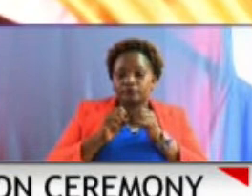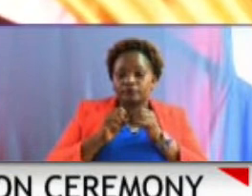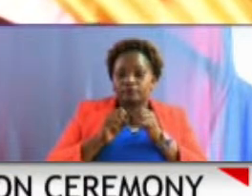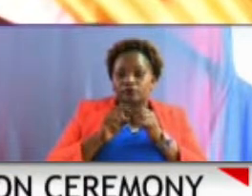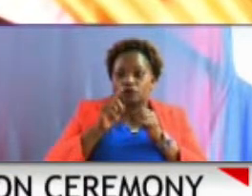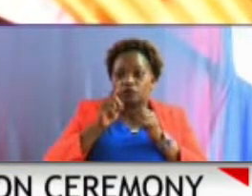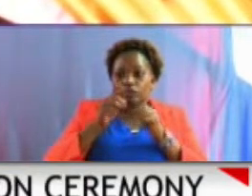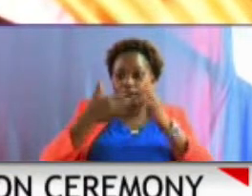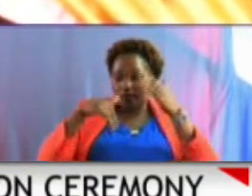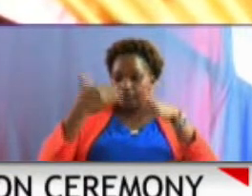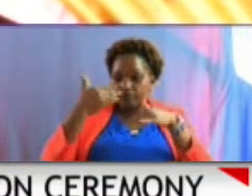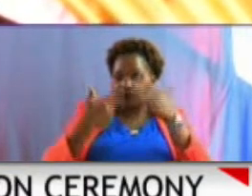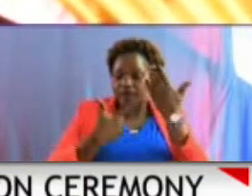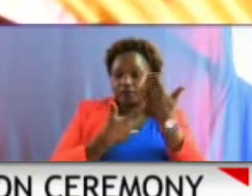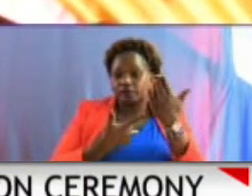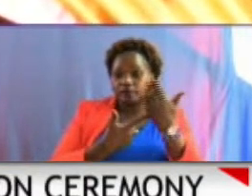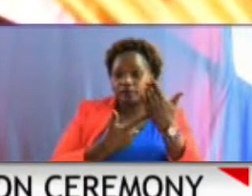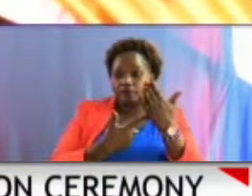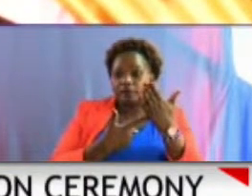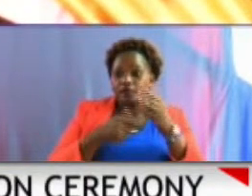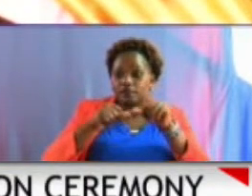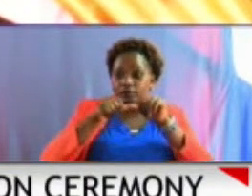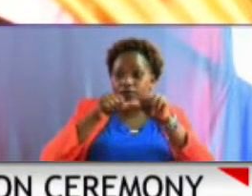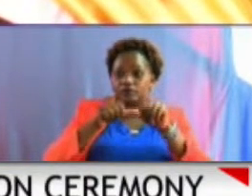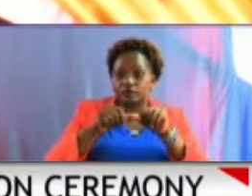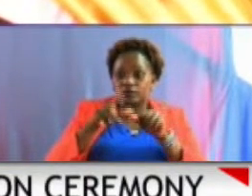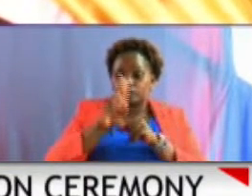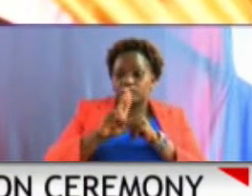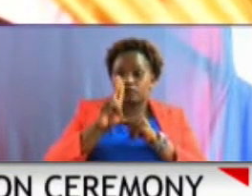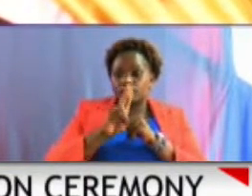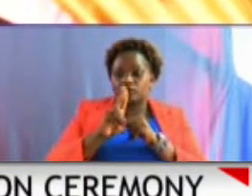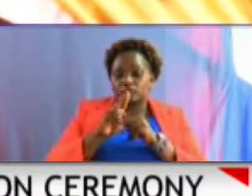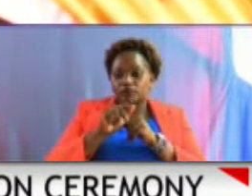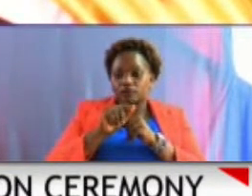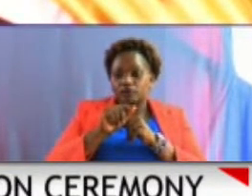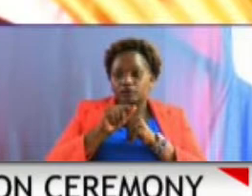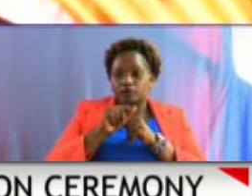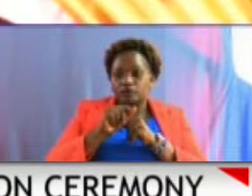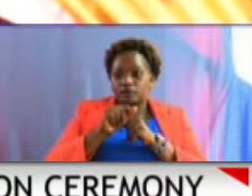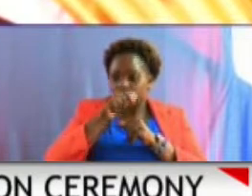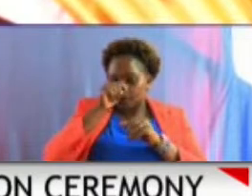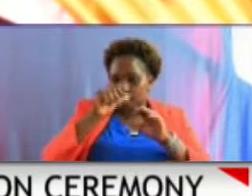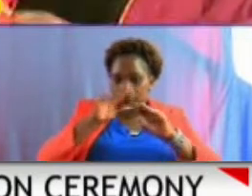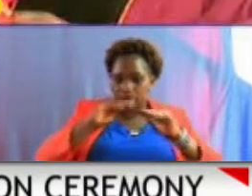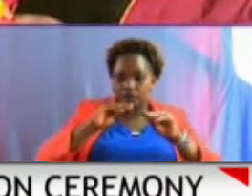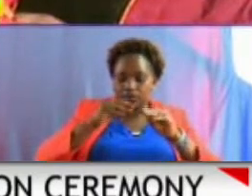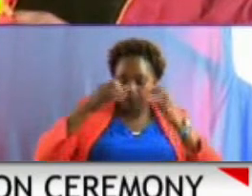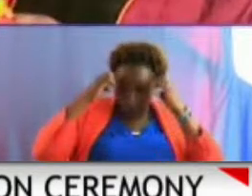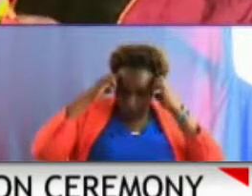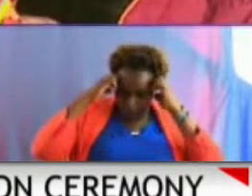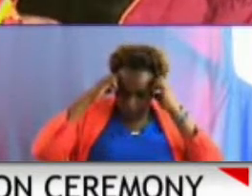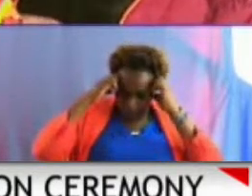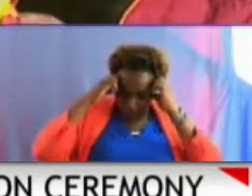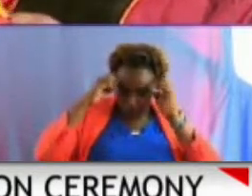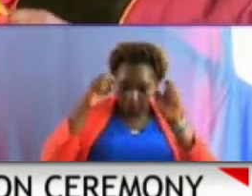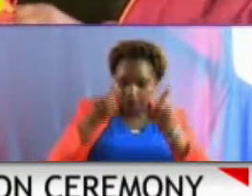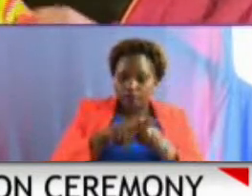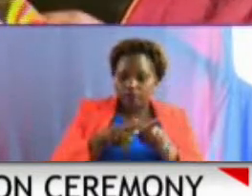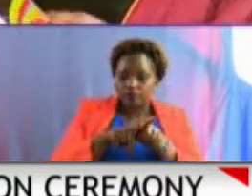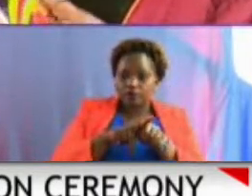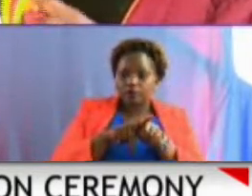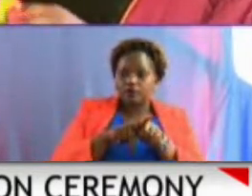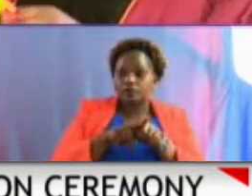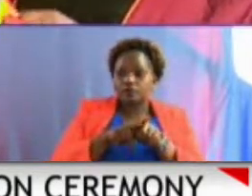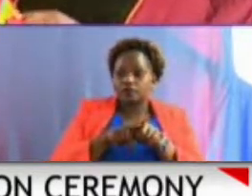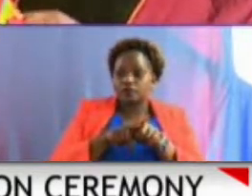Murang'A University of Technology has continued to use innovative modes of teaching and learning, as well as